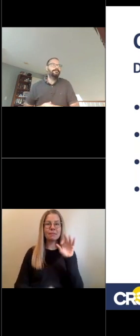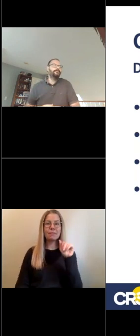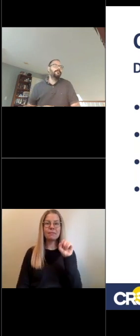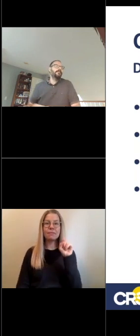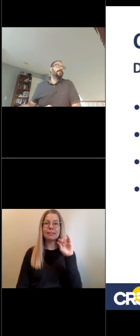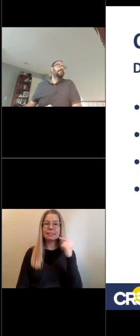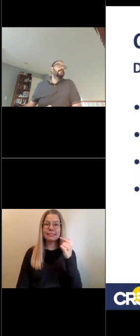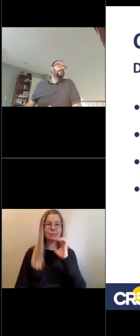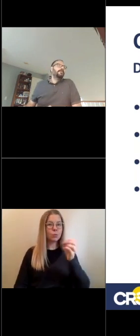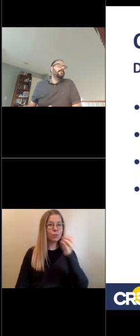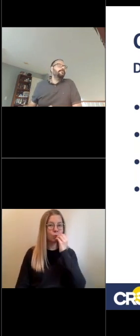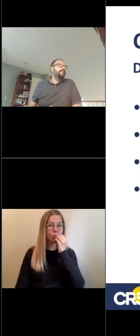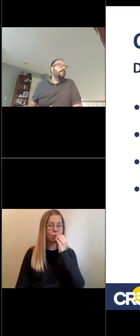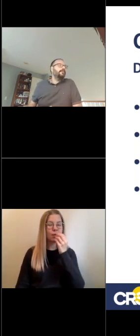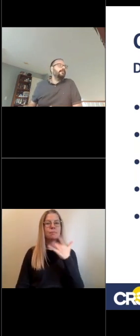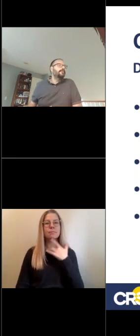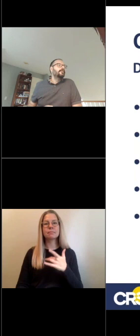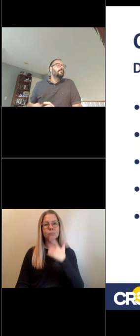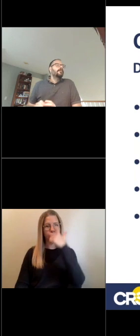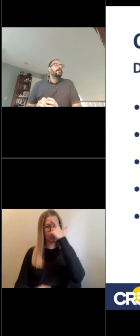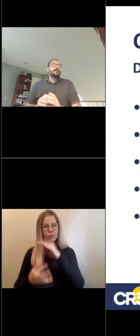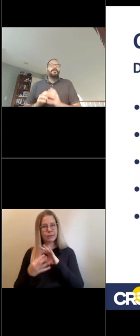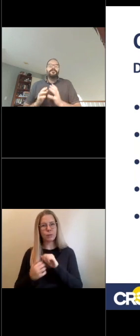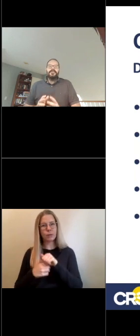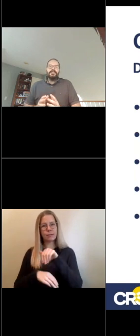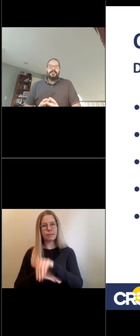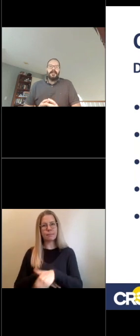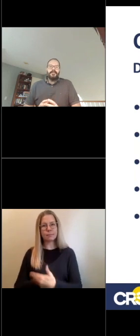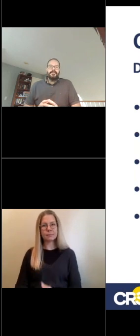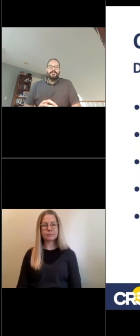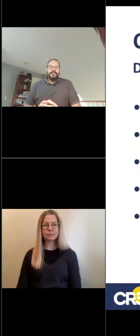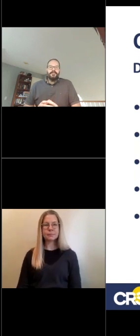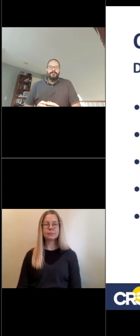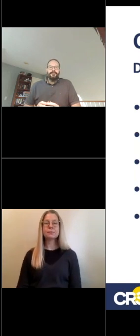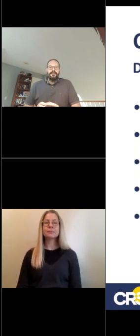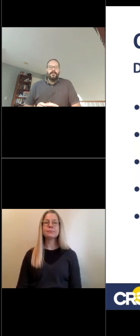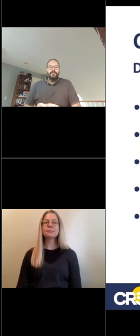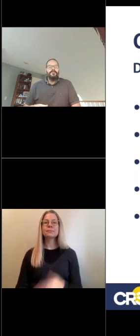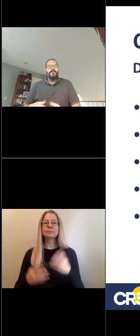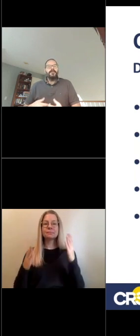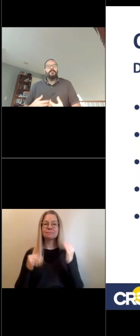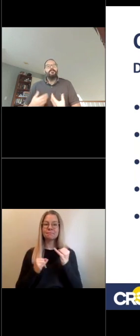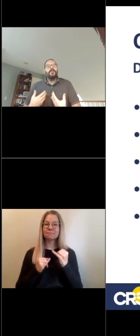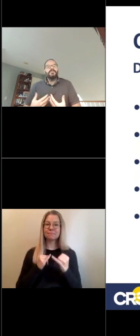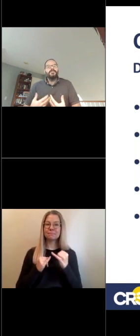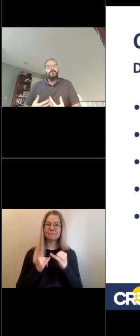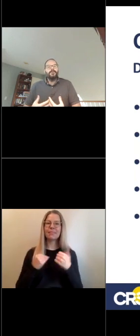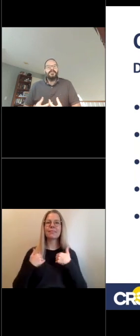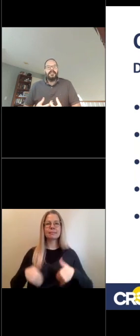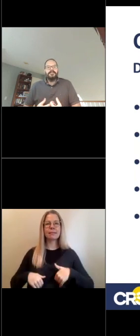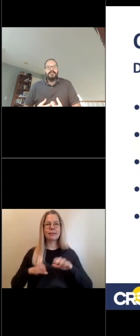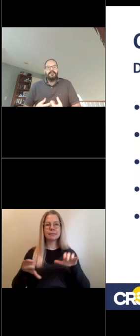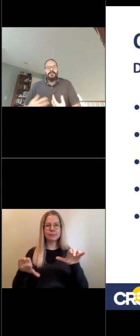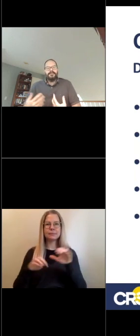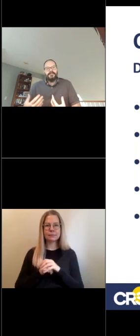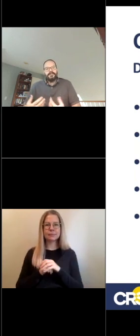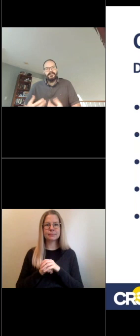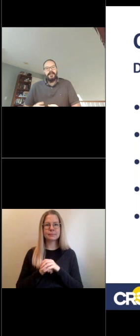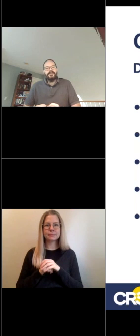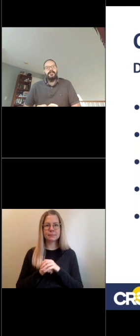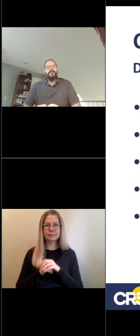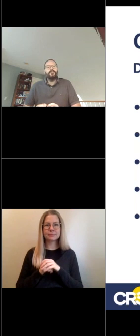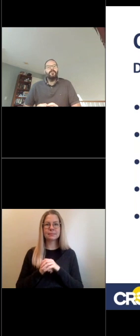nighttime. And then finally, physical activity. We've become much more sedentary